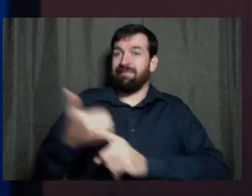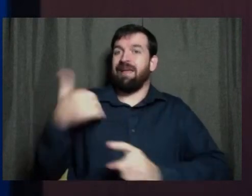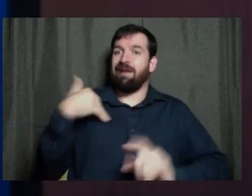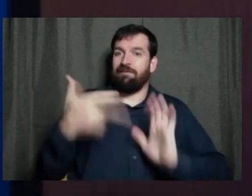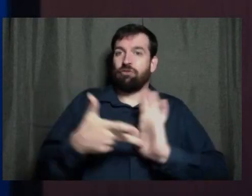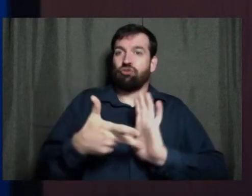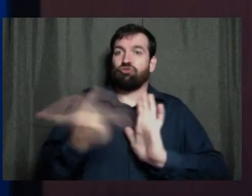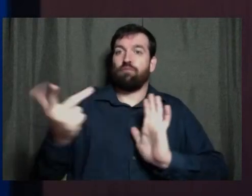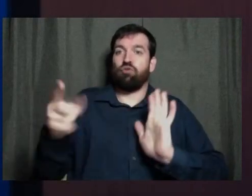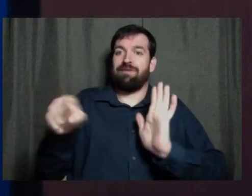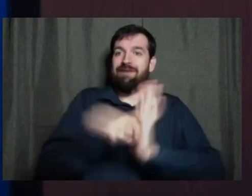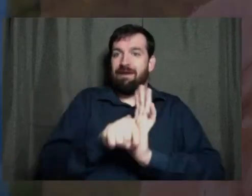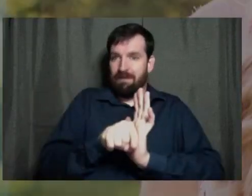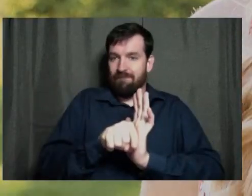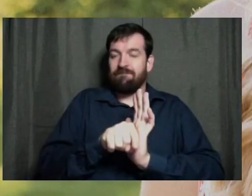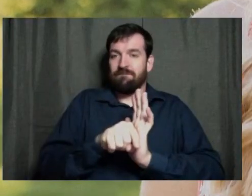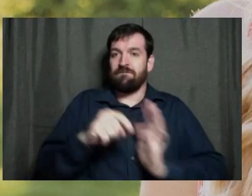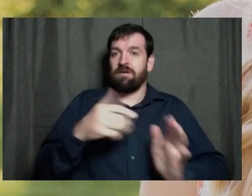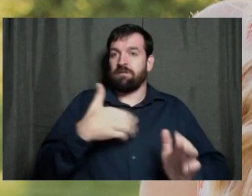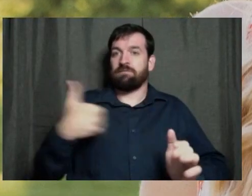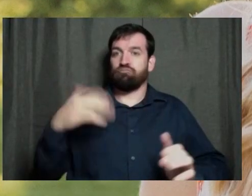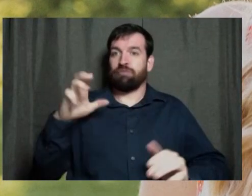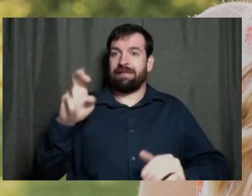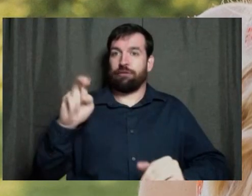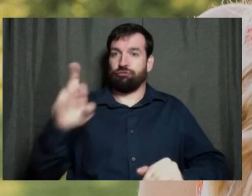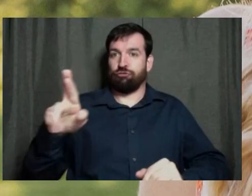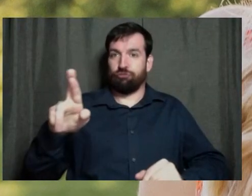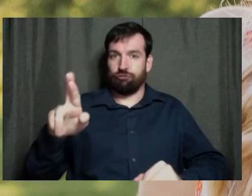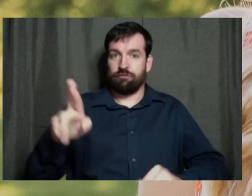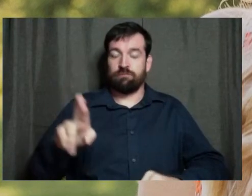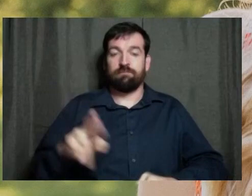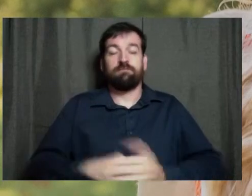Patranya Poonswan with her story.